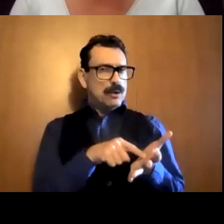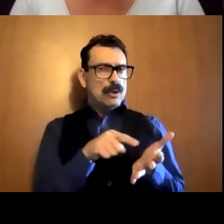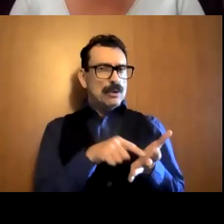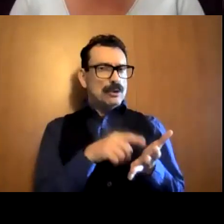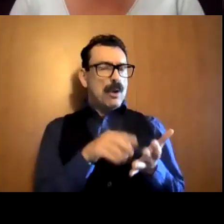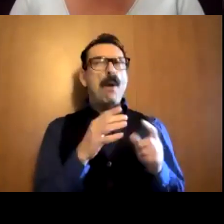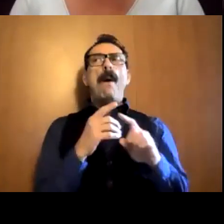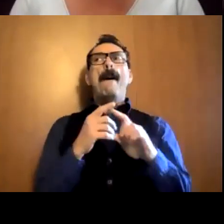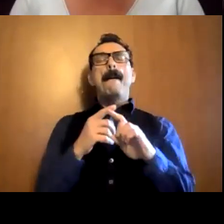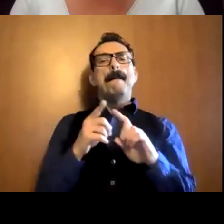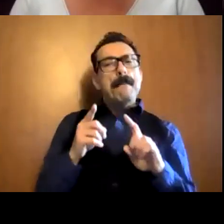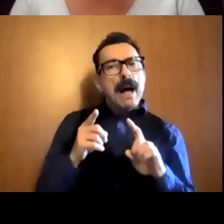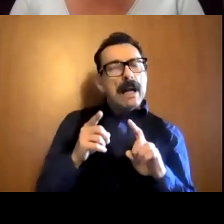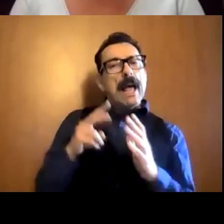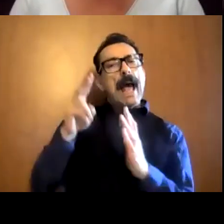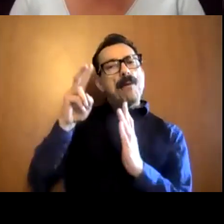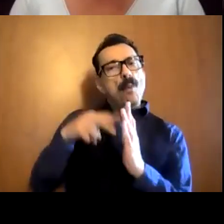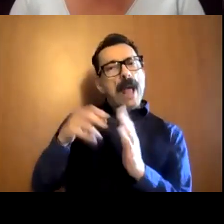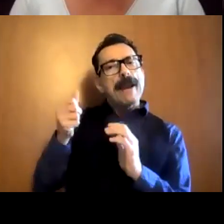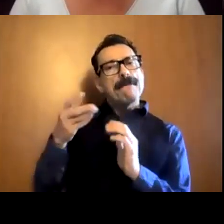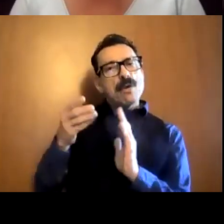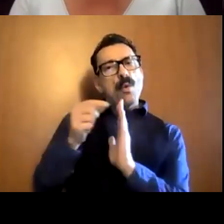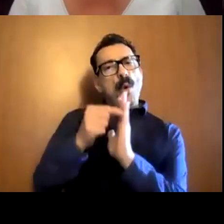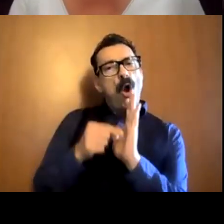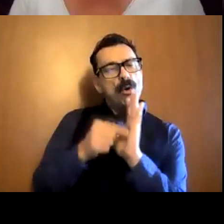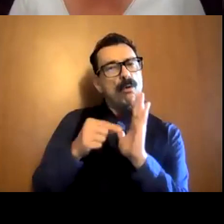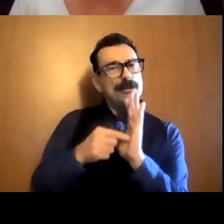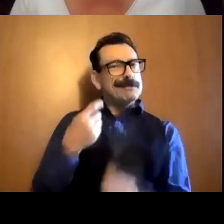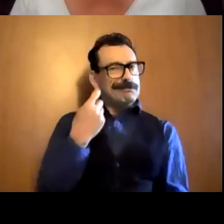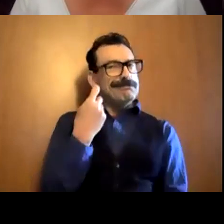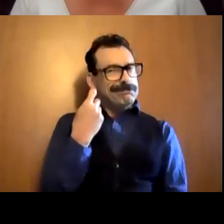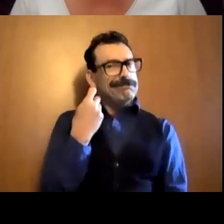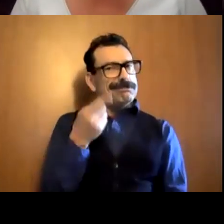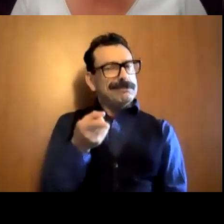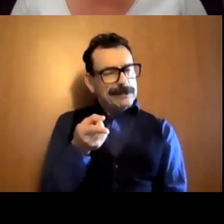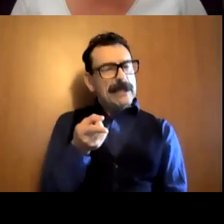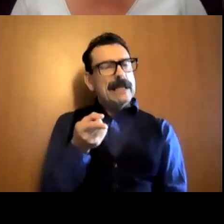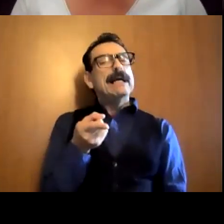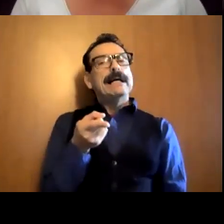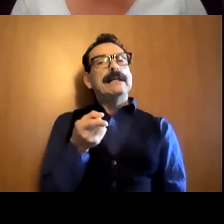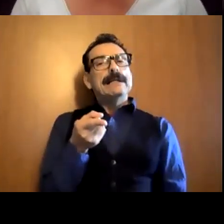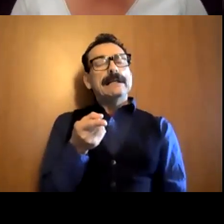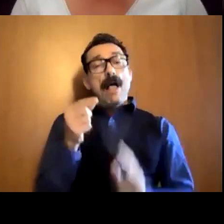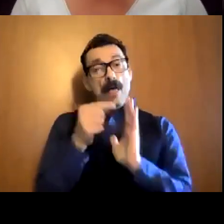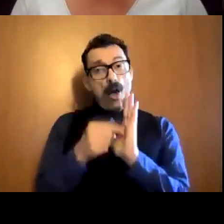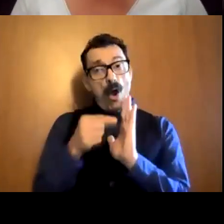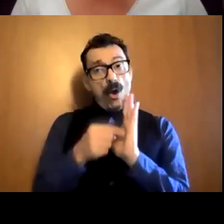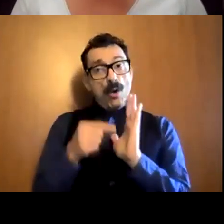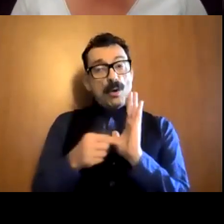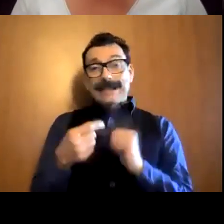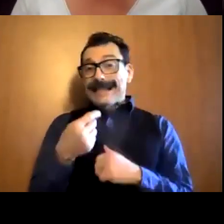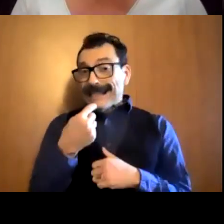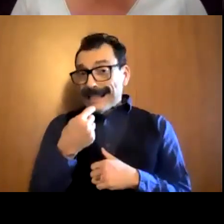a few articles just recently, and it stated that women of